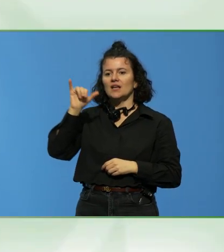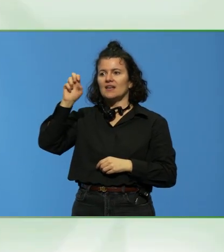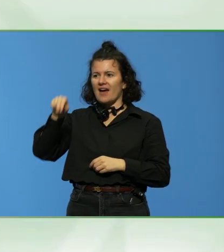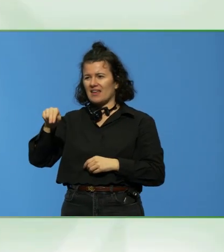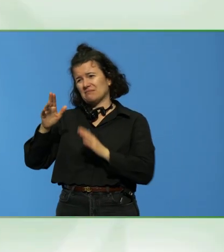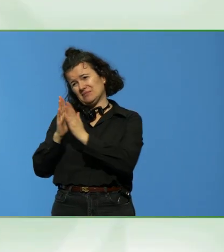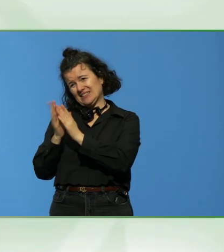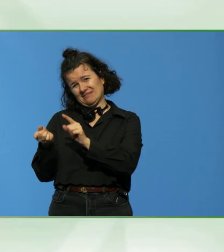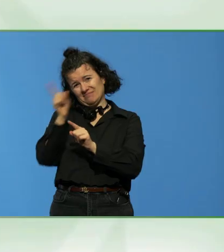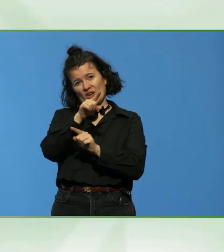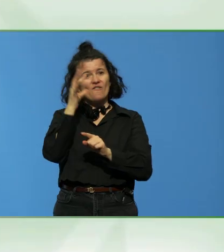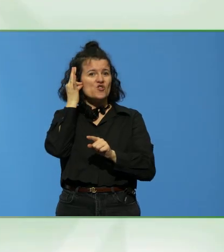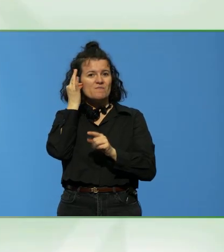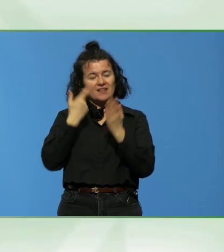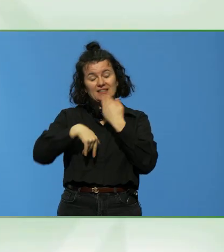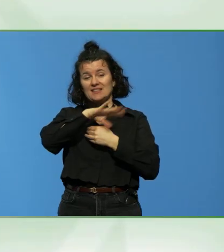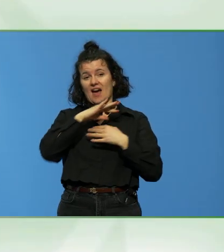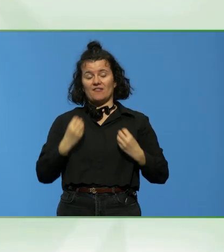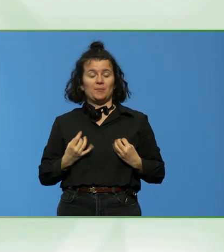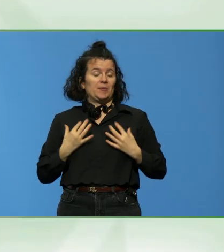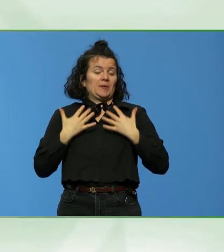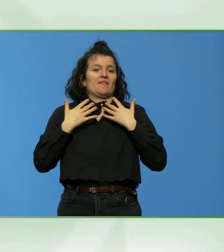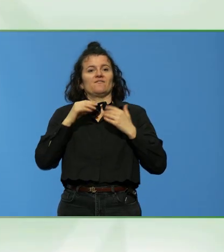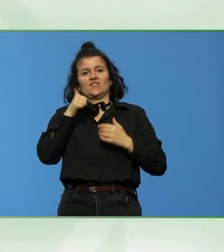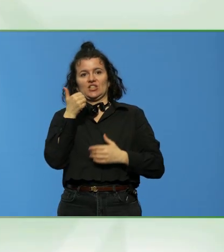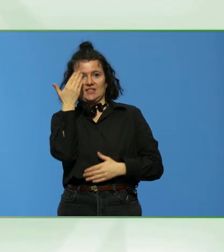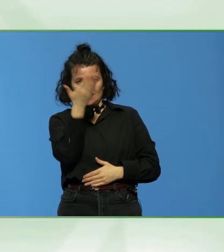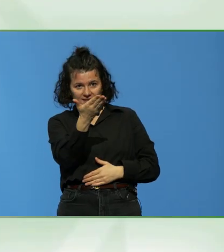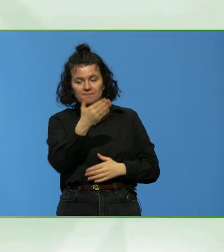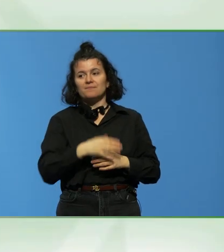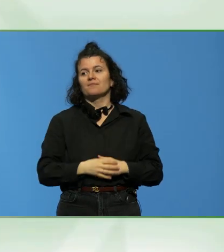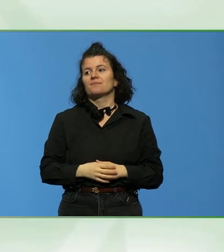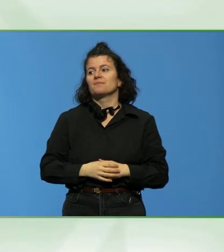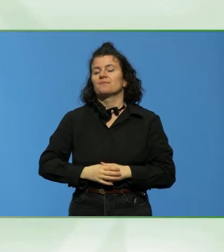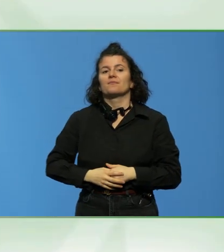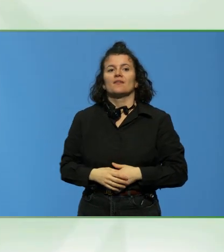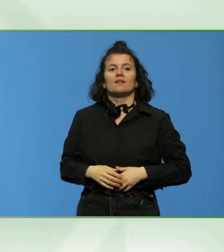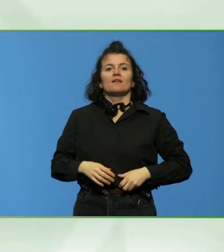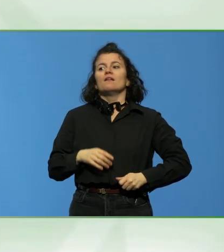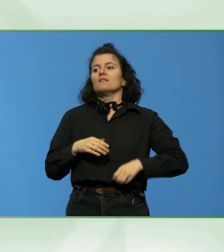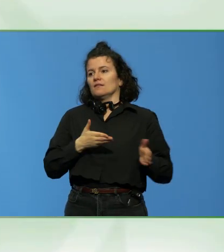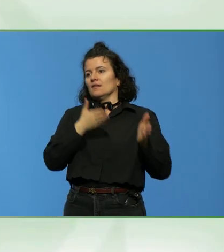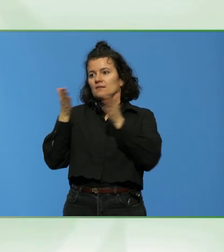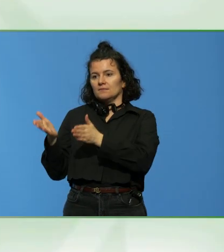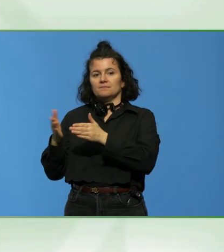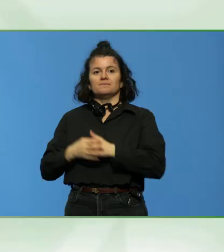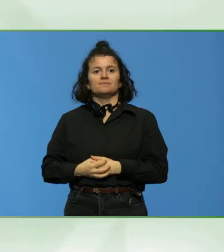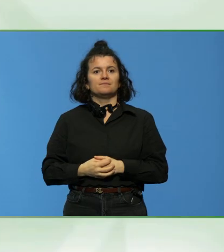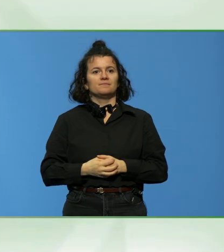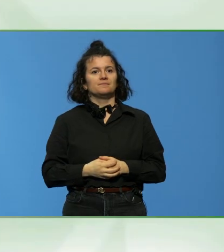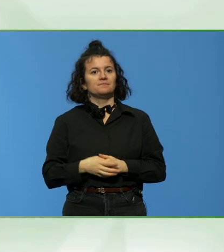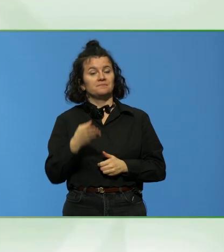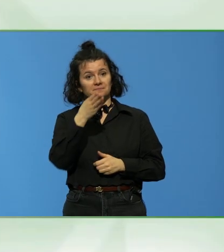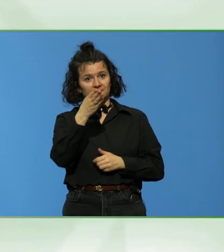for the question first and then pick up your question and take those two questions to the panel. Please, the lady in the print scarf, your question.